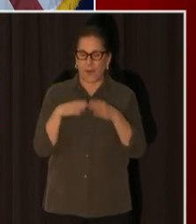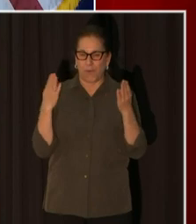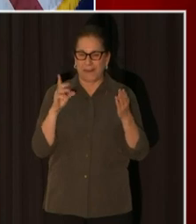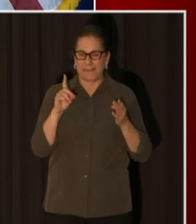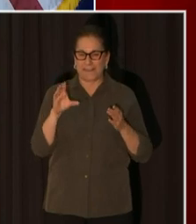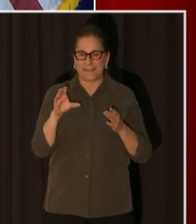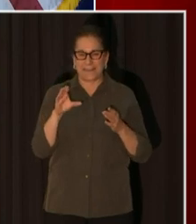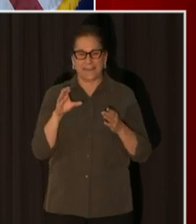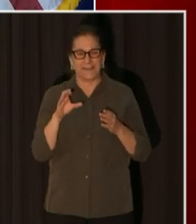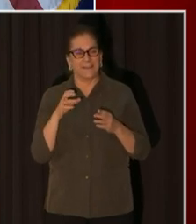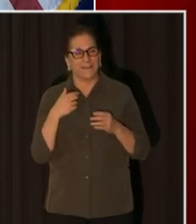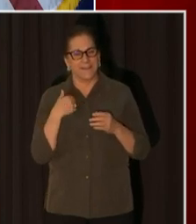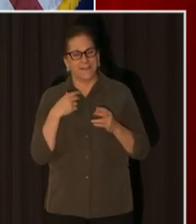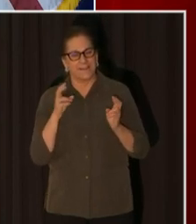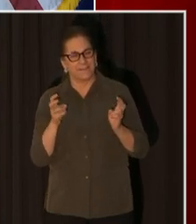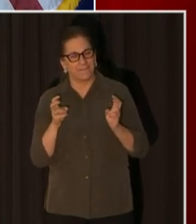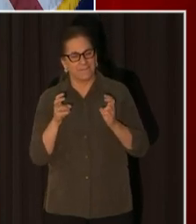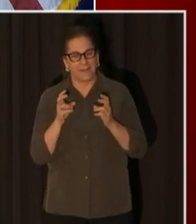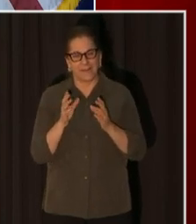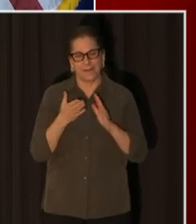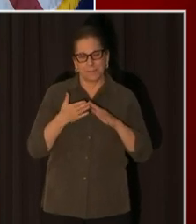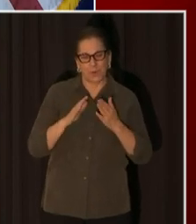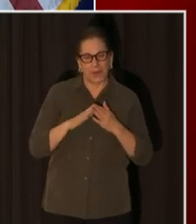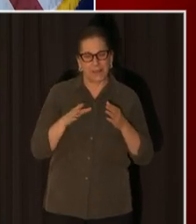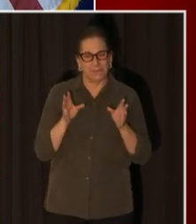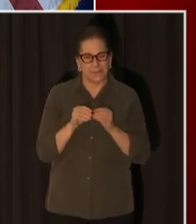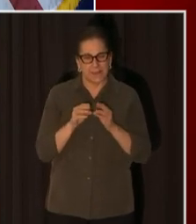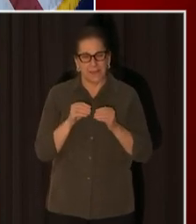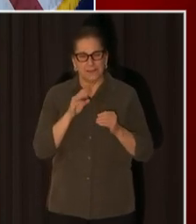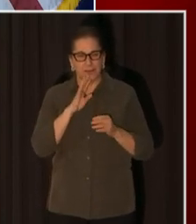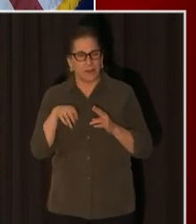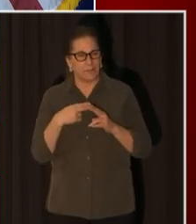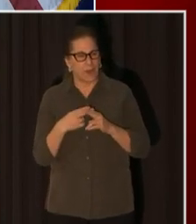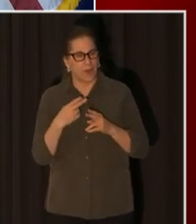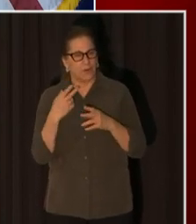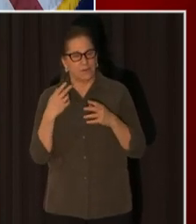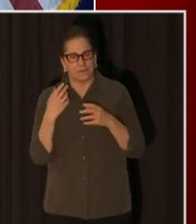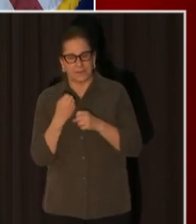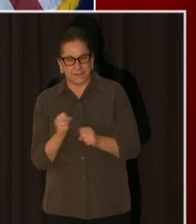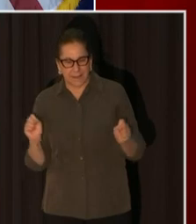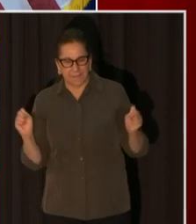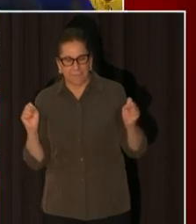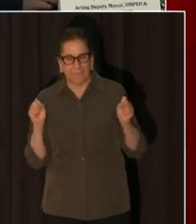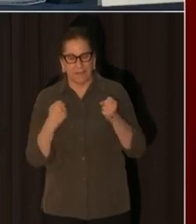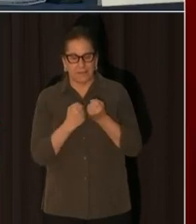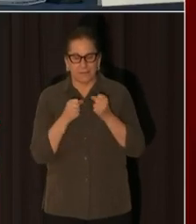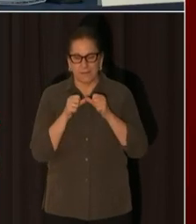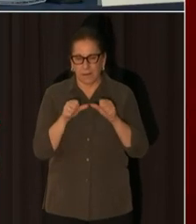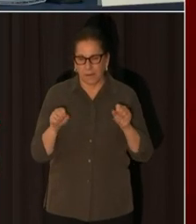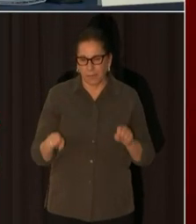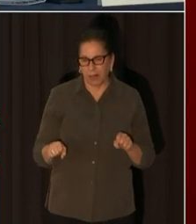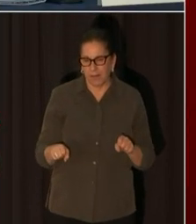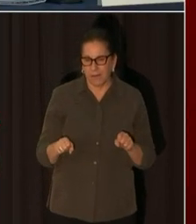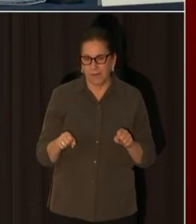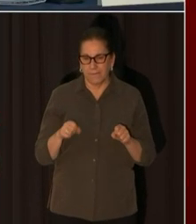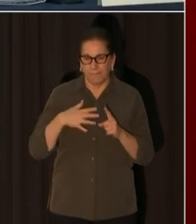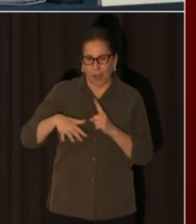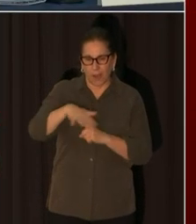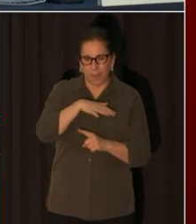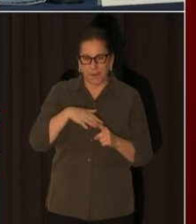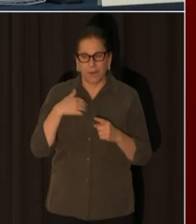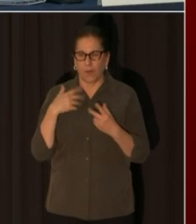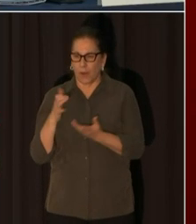our city in a way that is safe and sustainable. We are all eager to open our schools, open our businesses, and